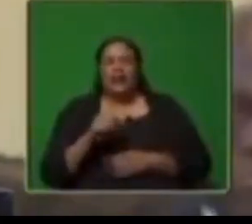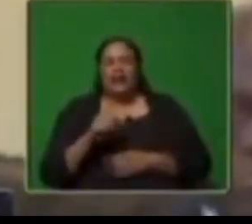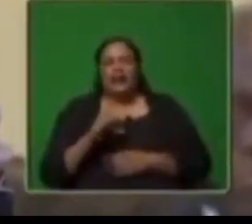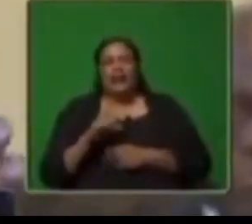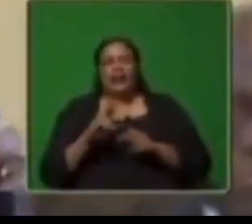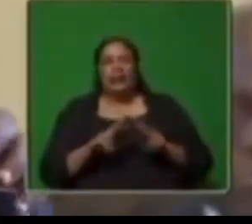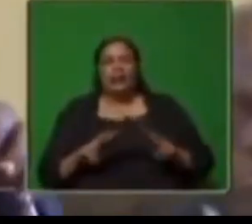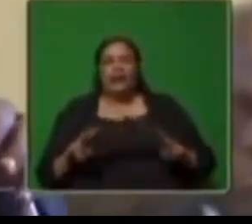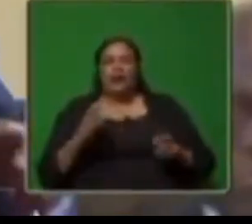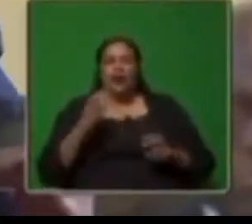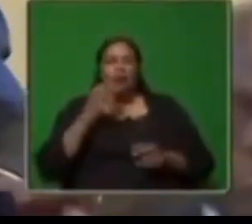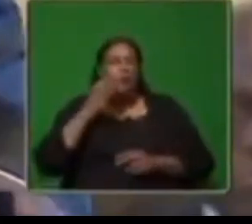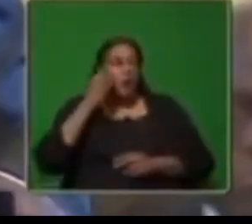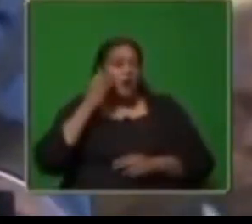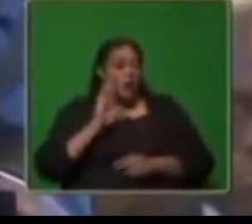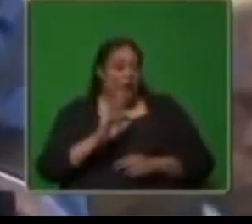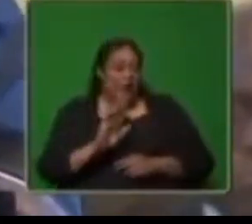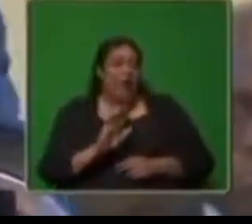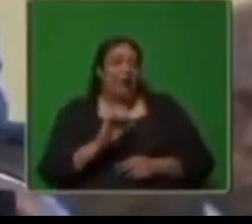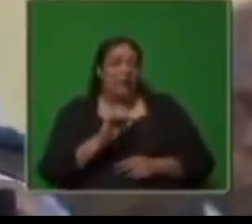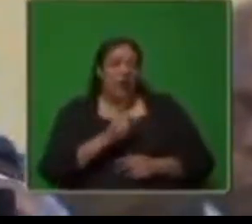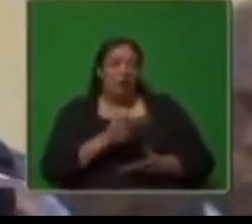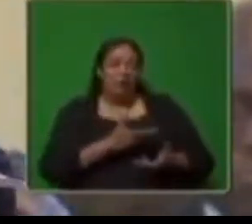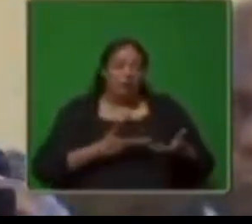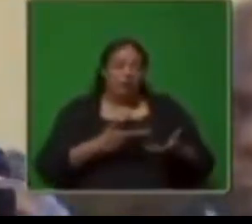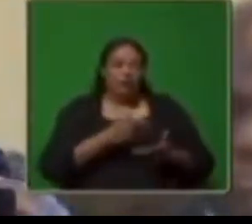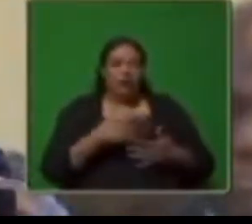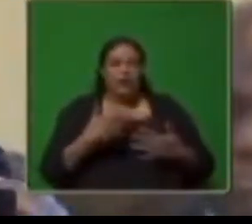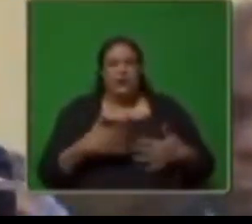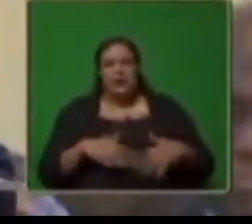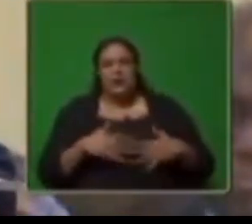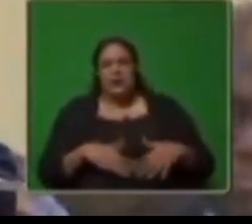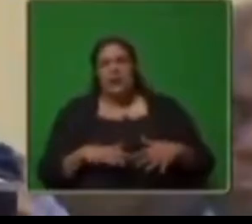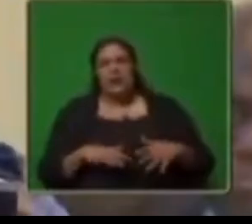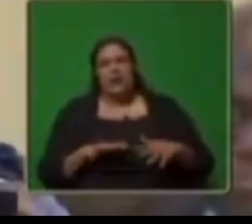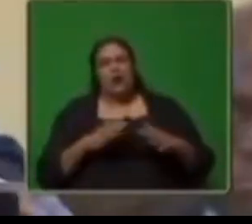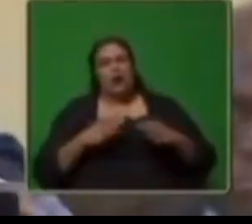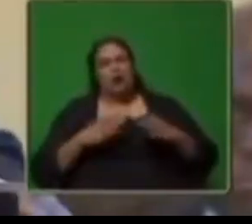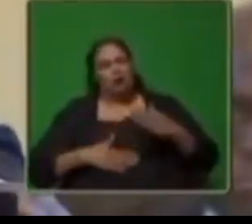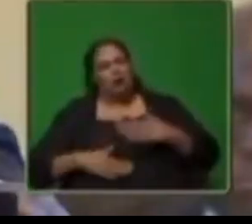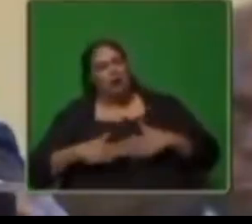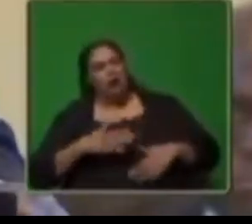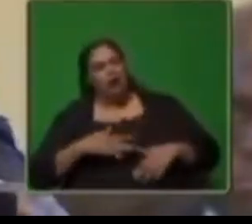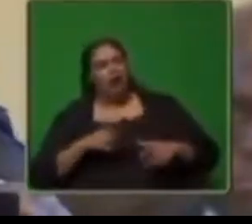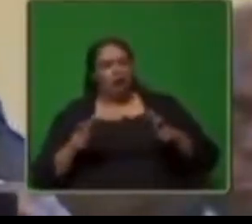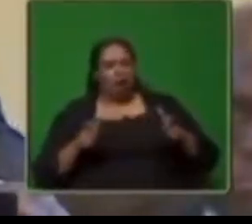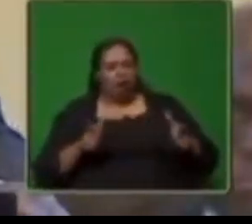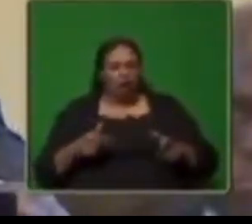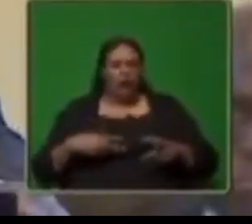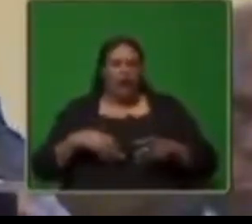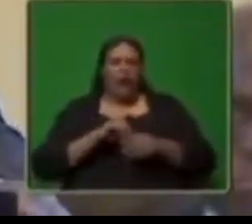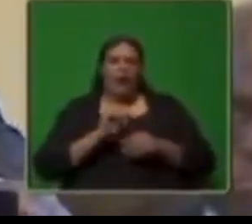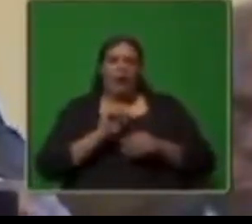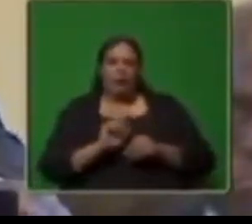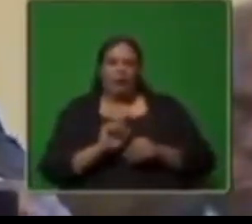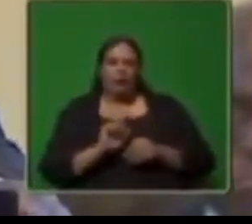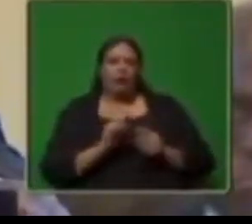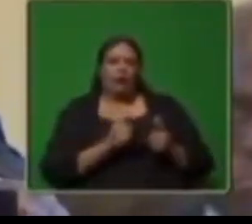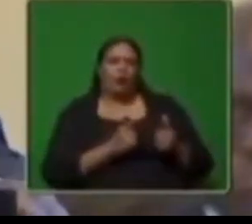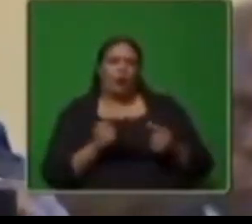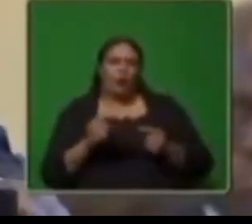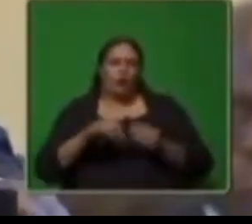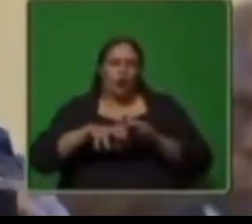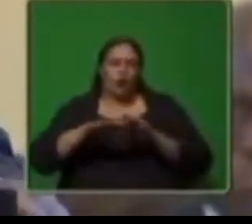peacekeeping mission in Mozambique that has brought relative calm and stability to the Cabo